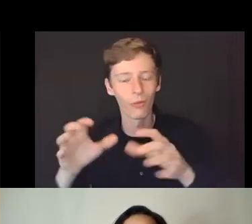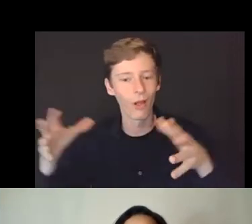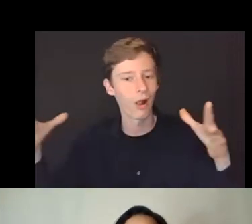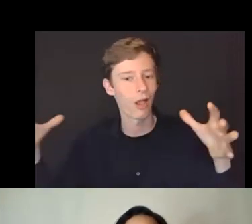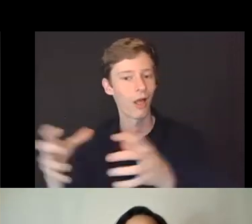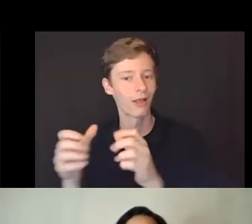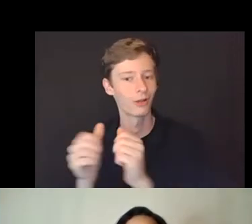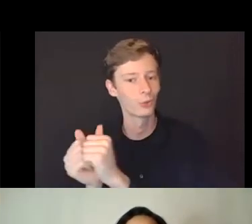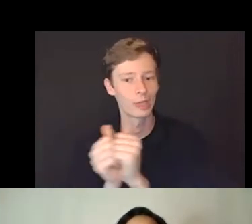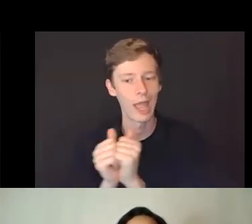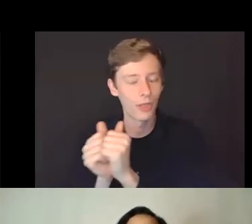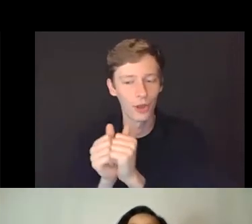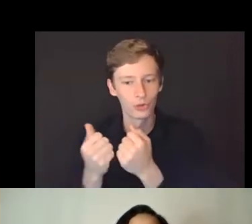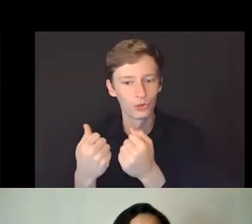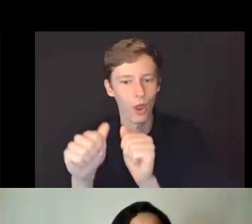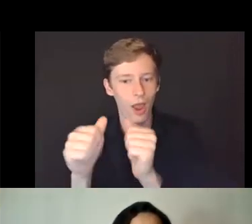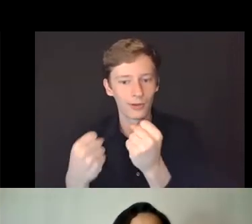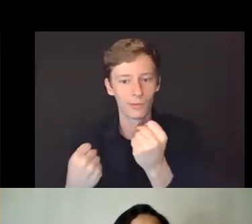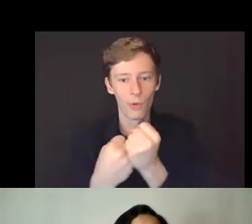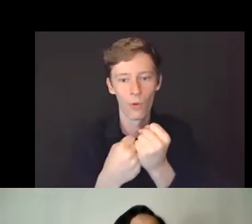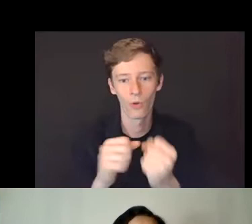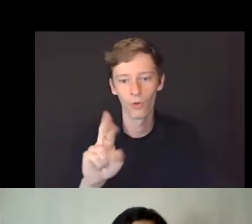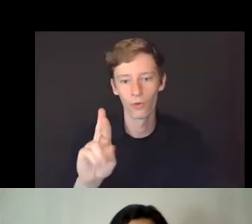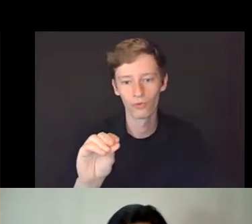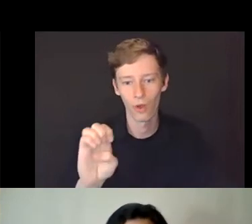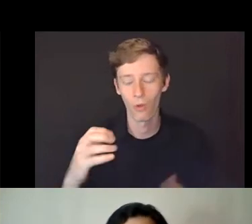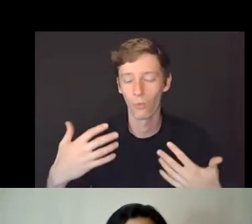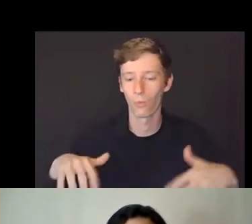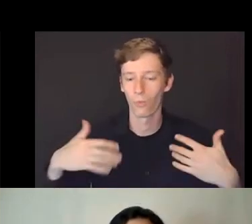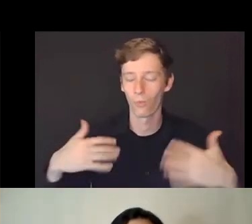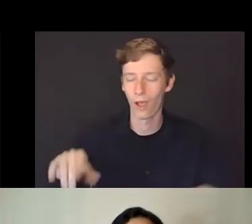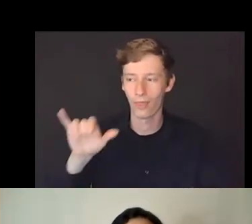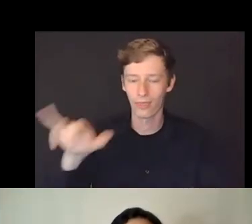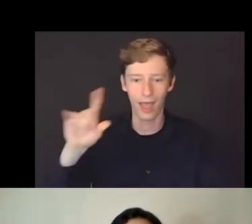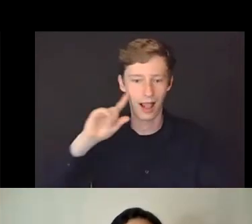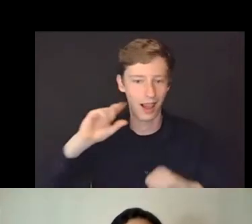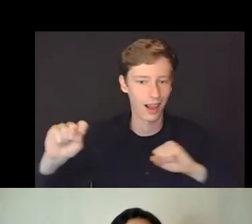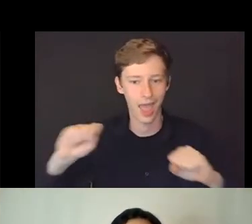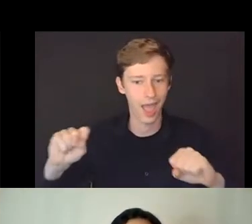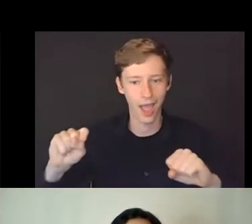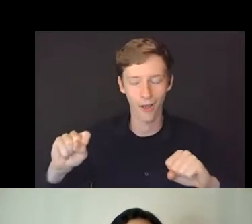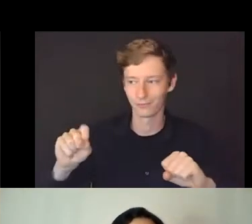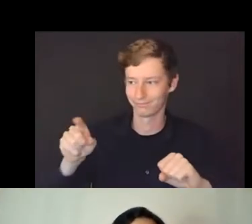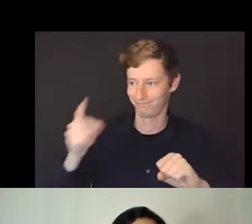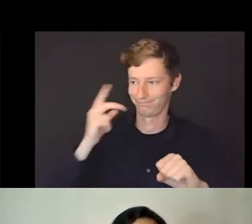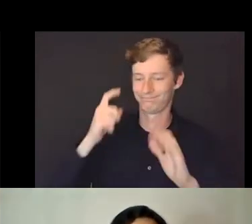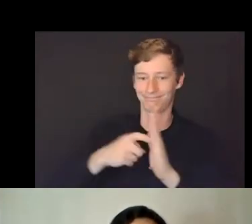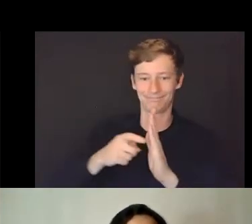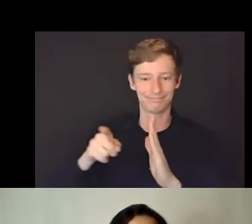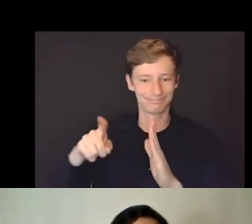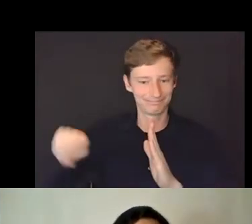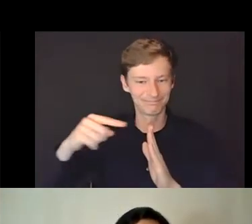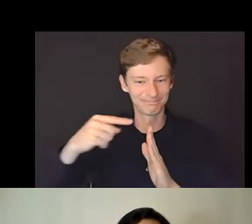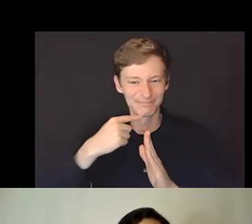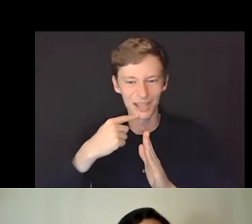made such a loud statement about how this is wrong, how that every sort of